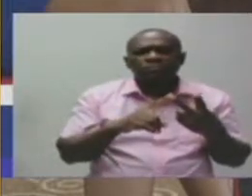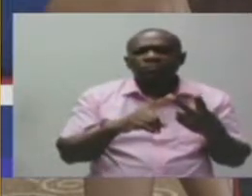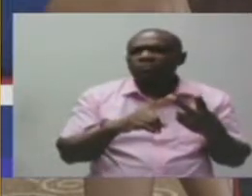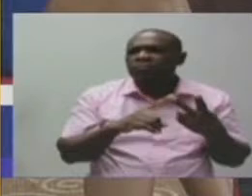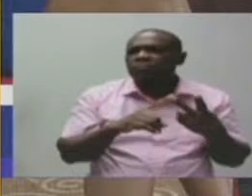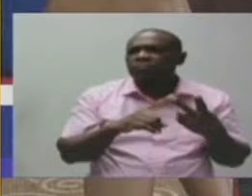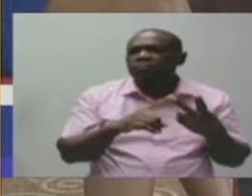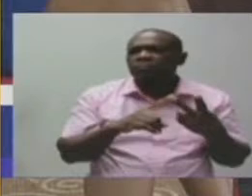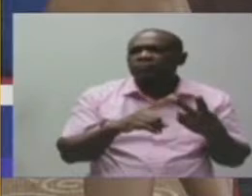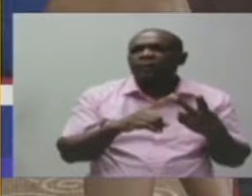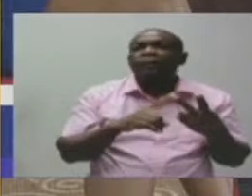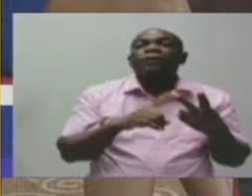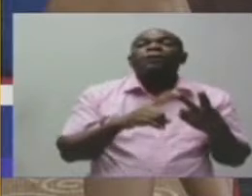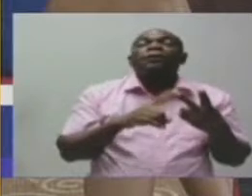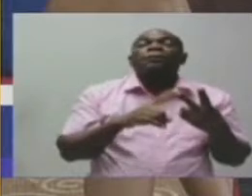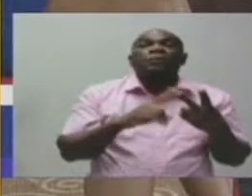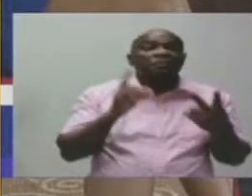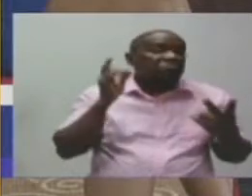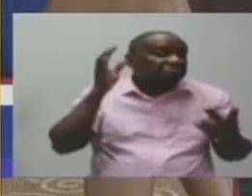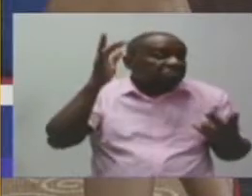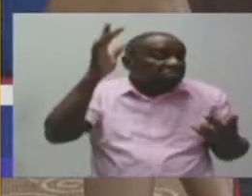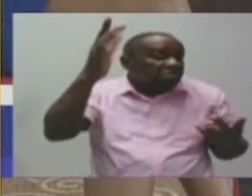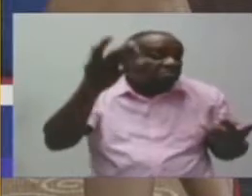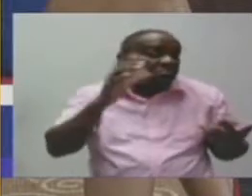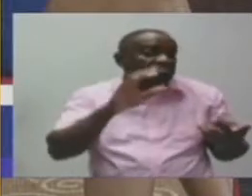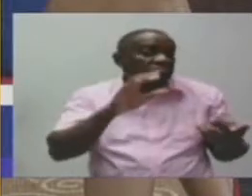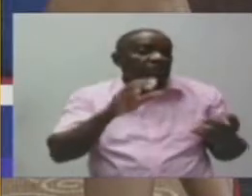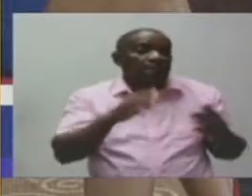for vaccines going forward in the not too distant future?